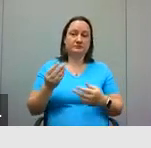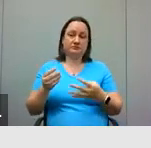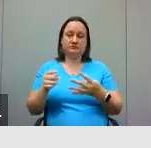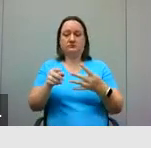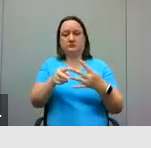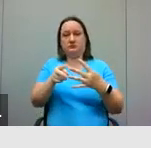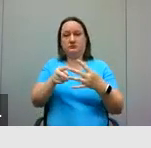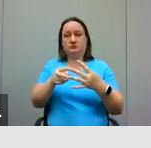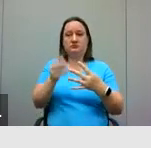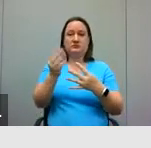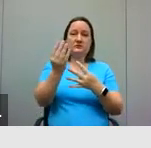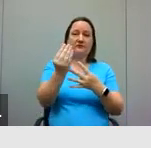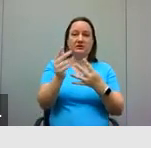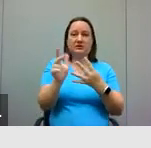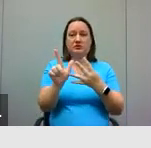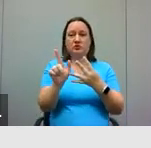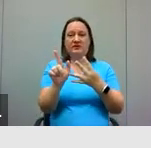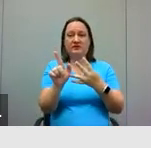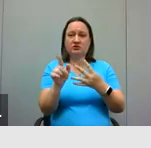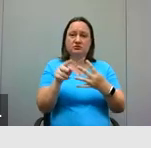are Mondays.